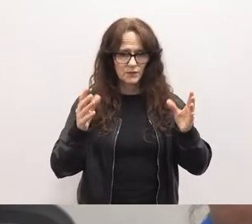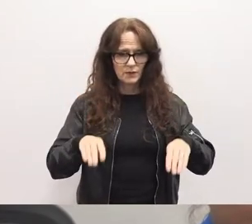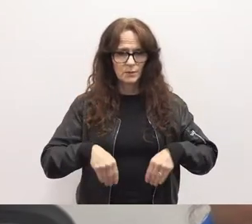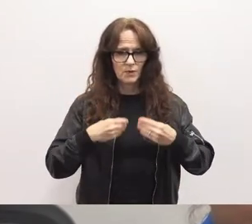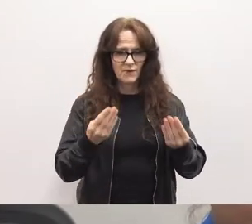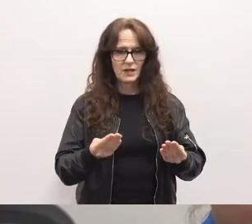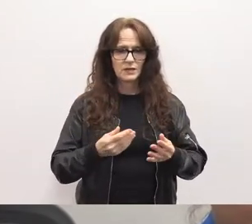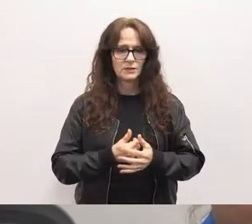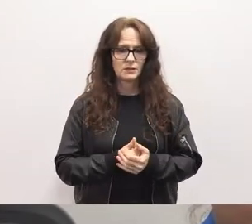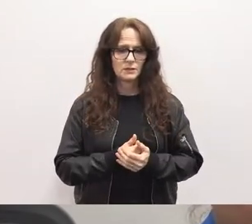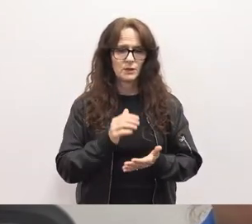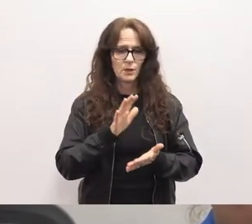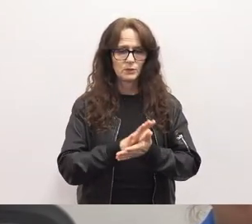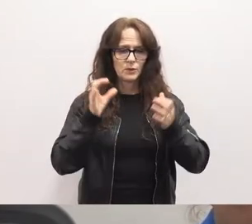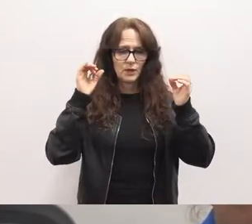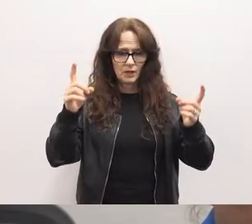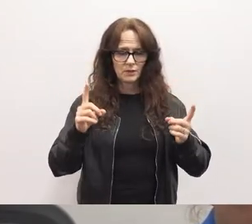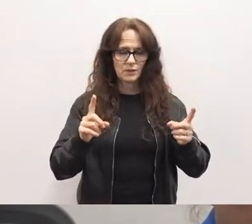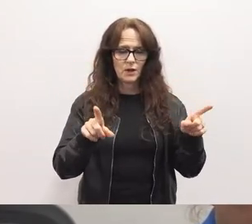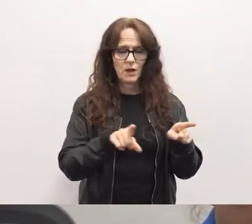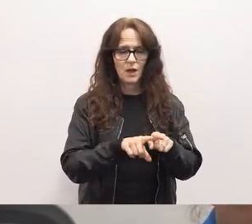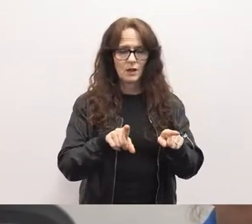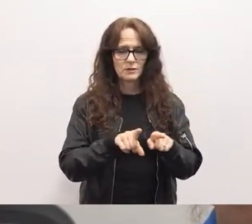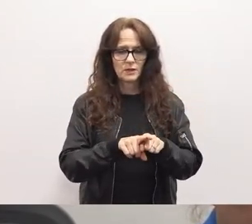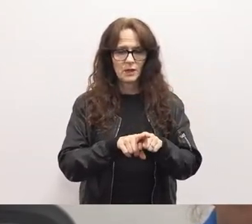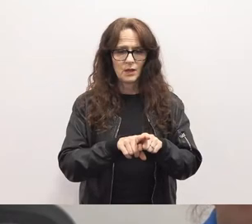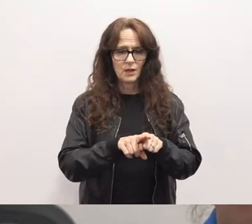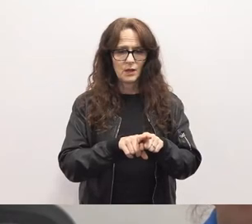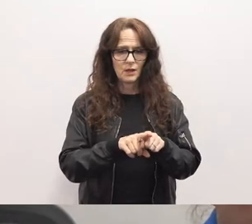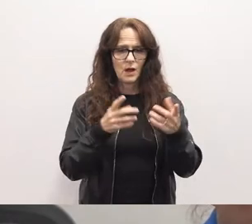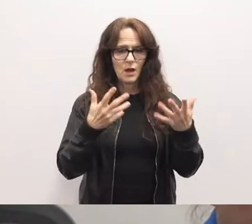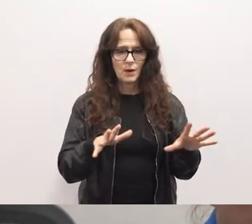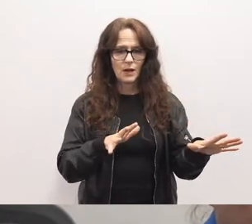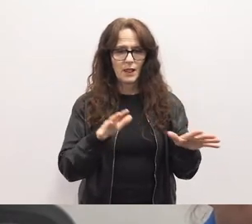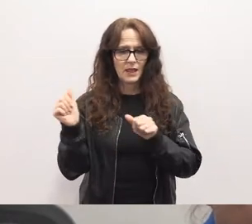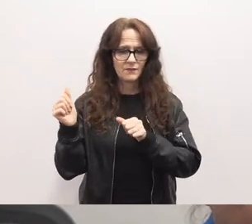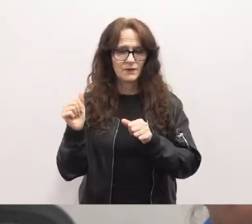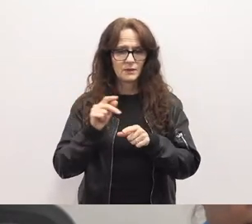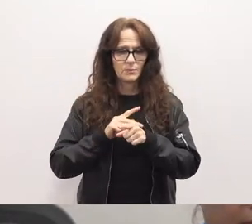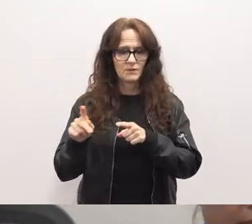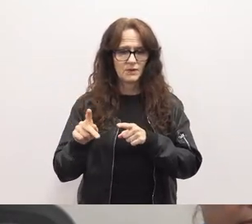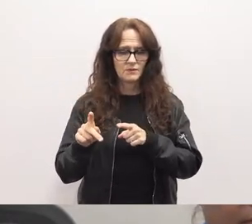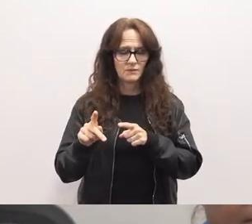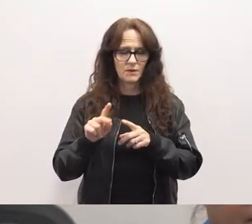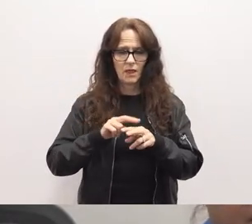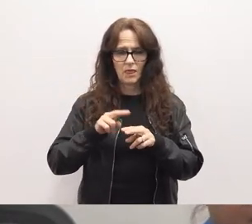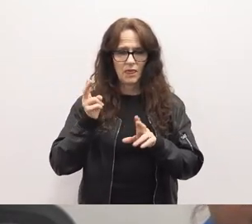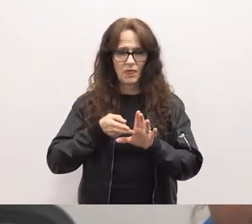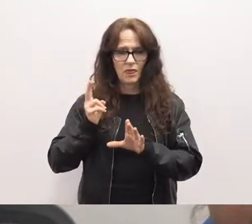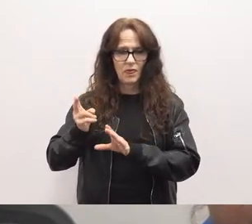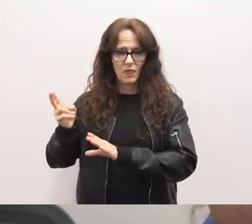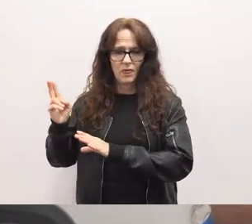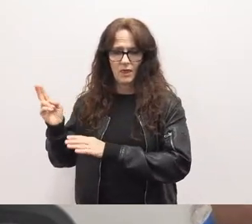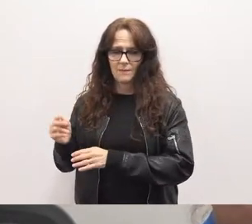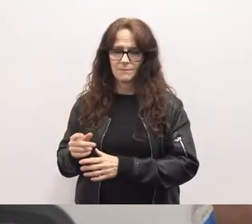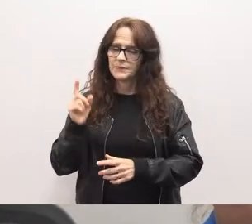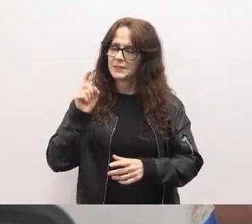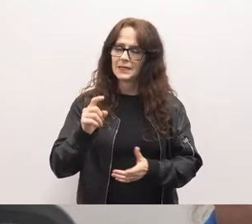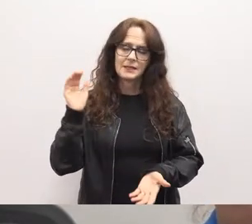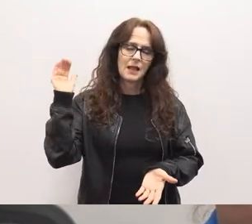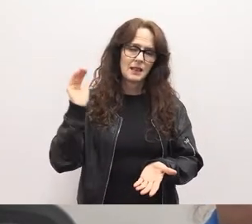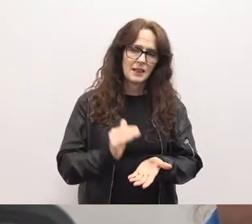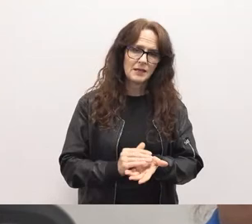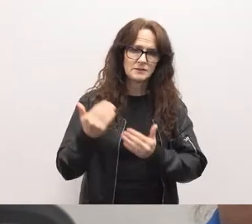providers. School educators are also already leaving the profession at record numbers. If we don't help lessen the